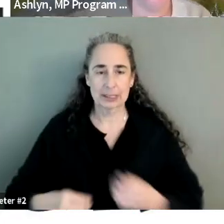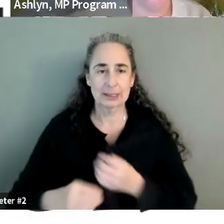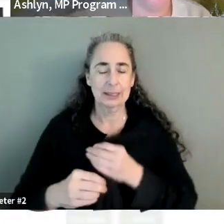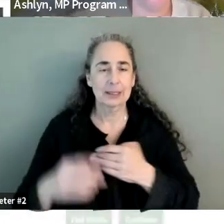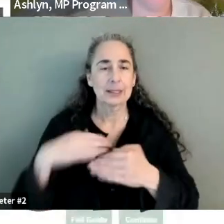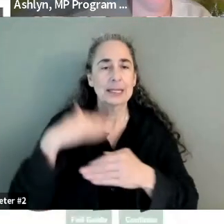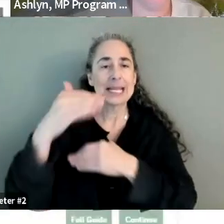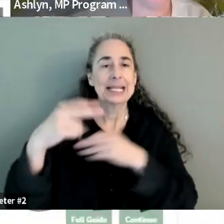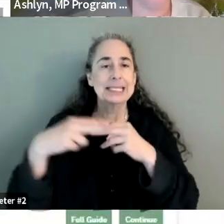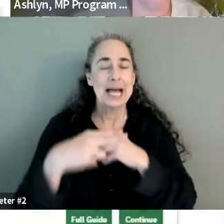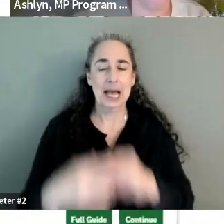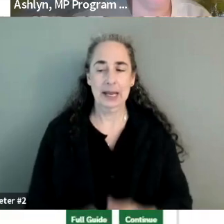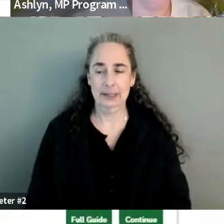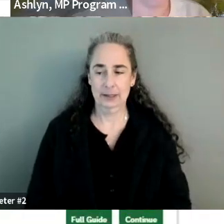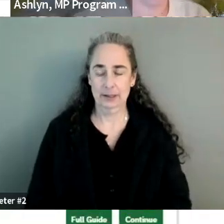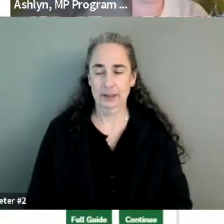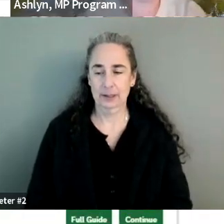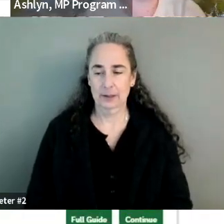slide.